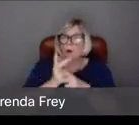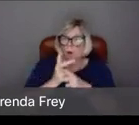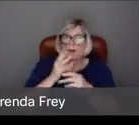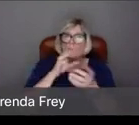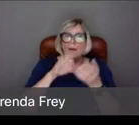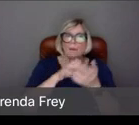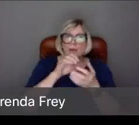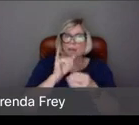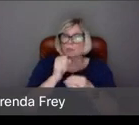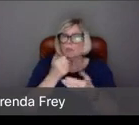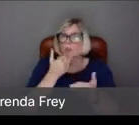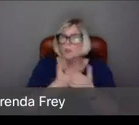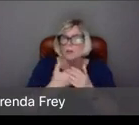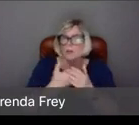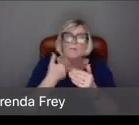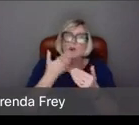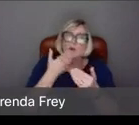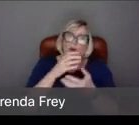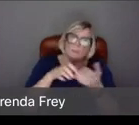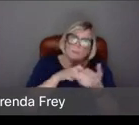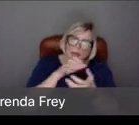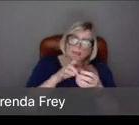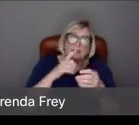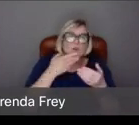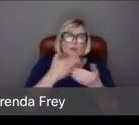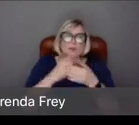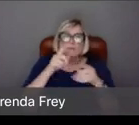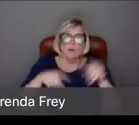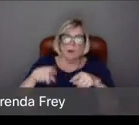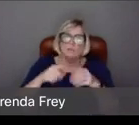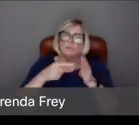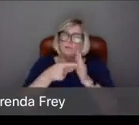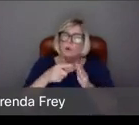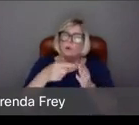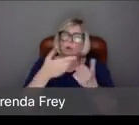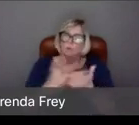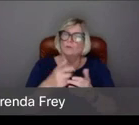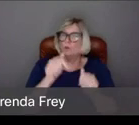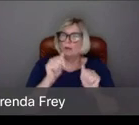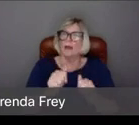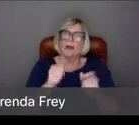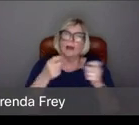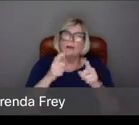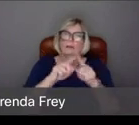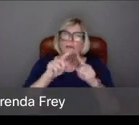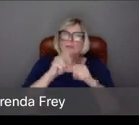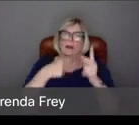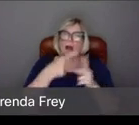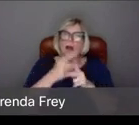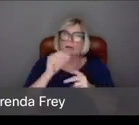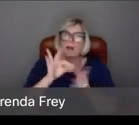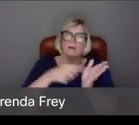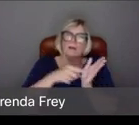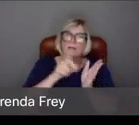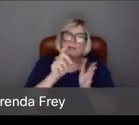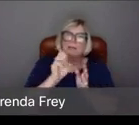is actually good. Having a good mix shows that you can handle different types of debt. And I'll kind of repeat this a few times,